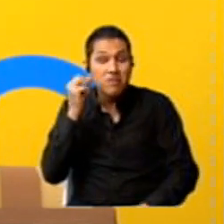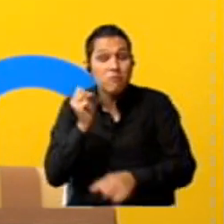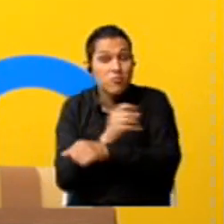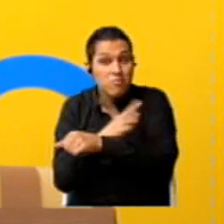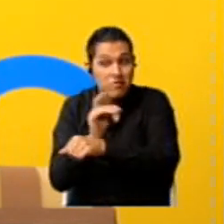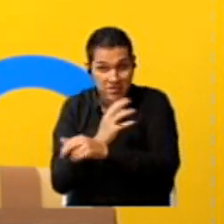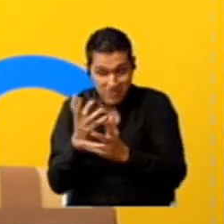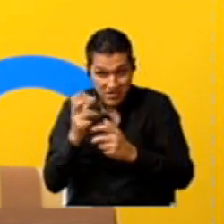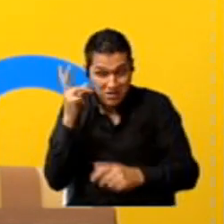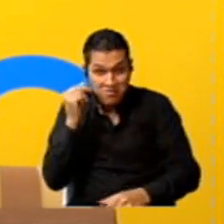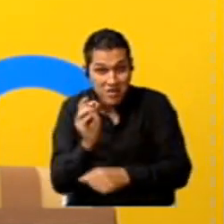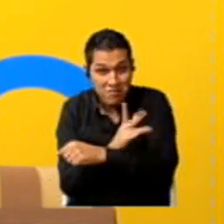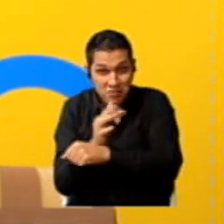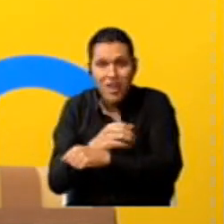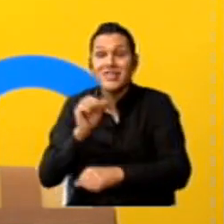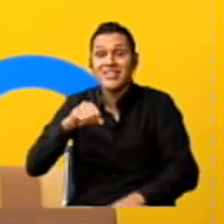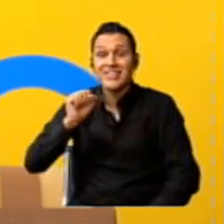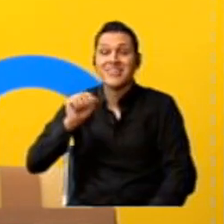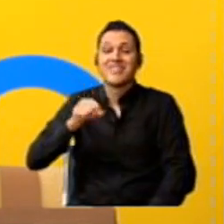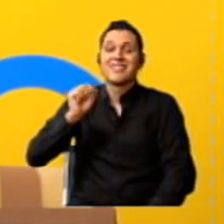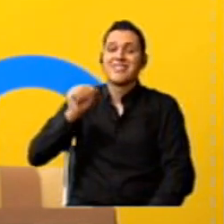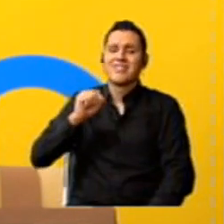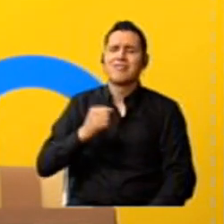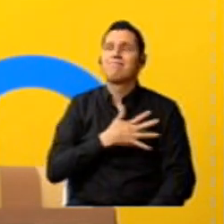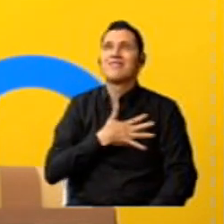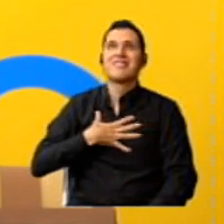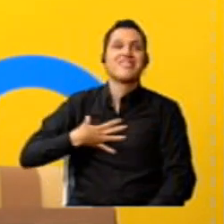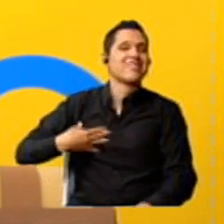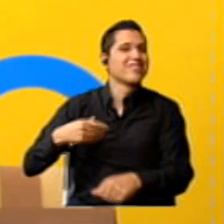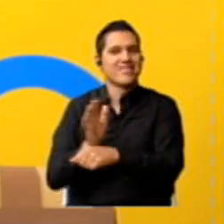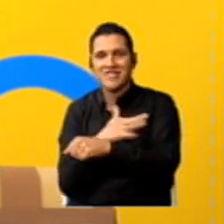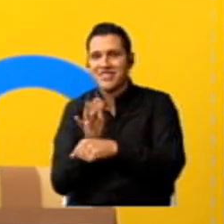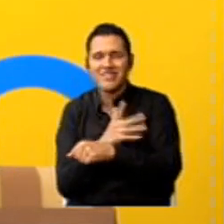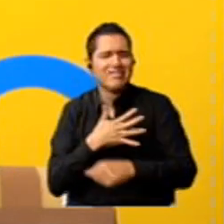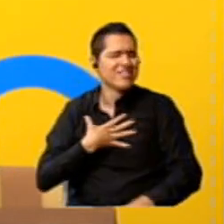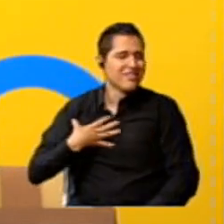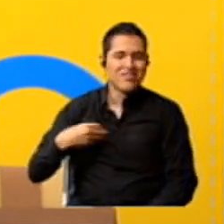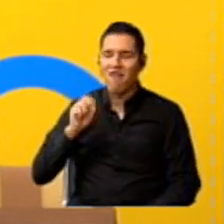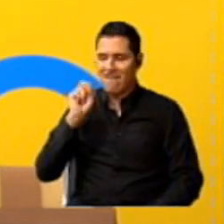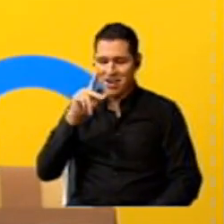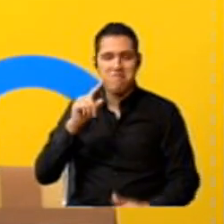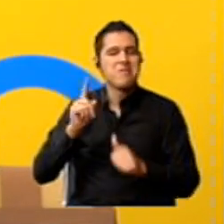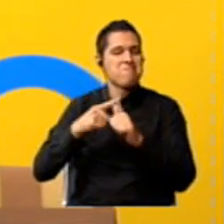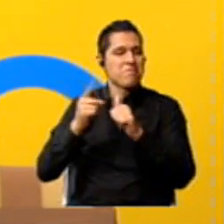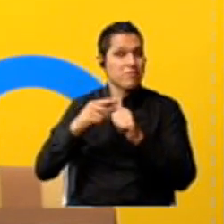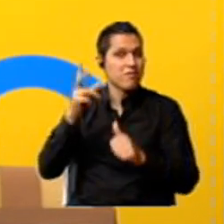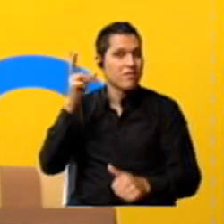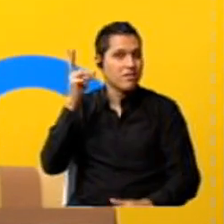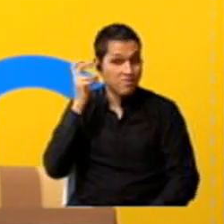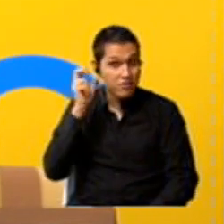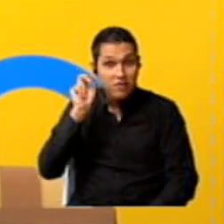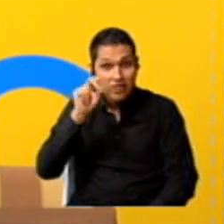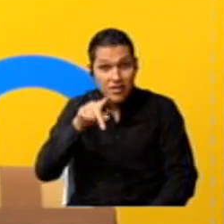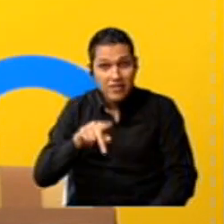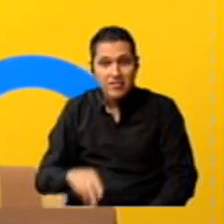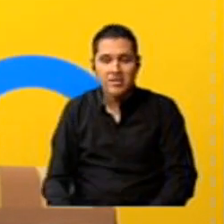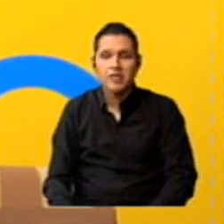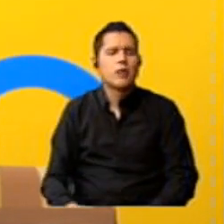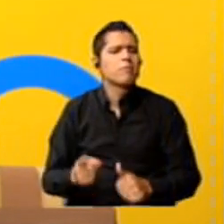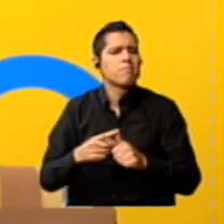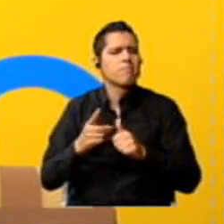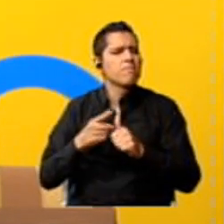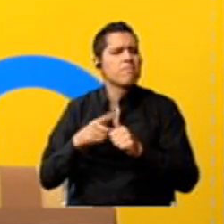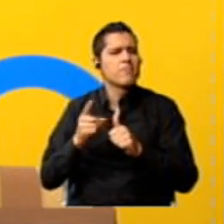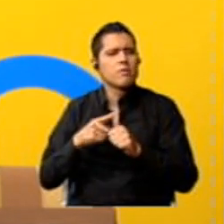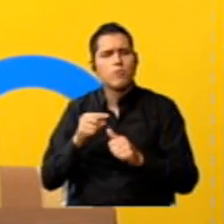a song? Oh, yeah, yeah, I like the song. Okay, but first, listen, okay? First,